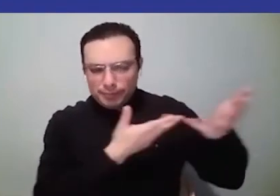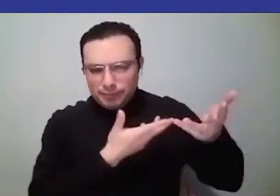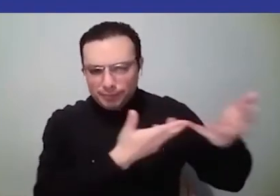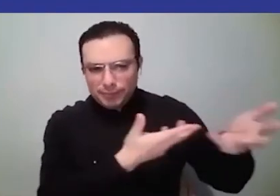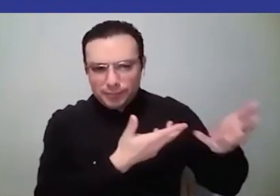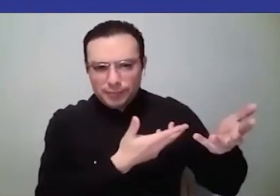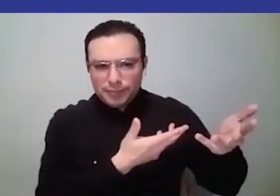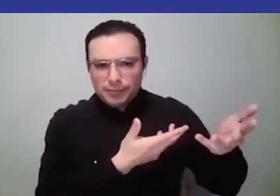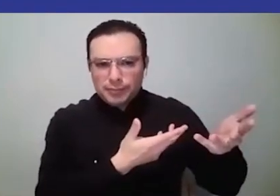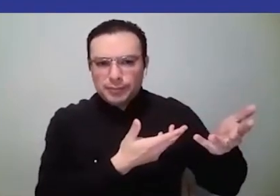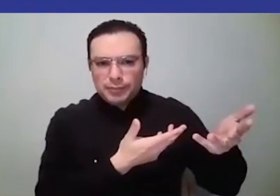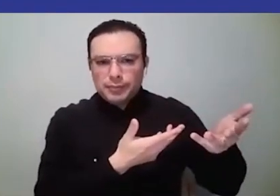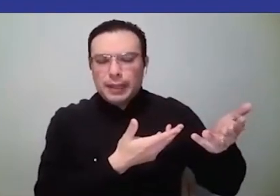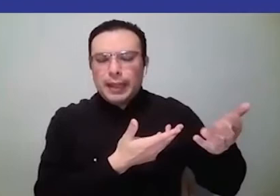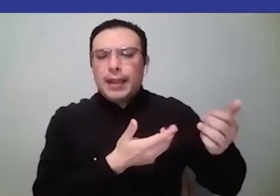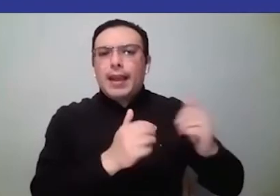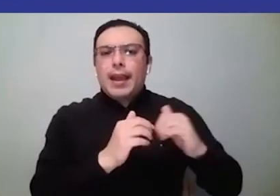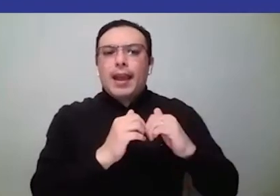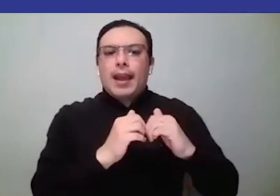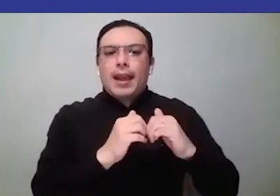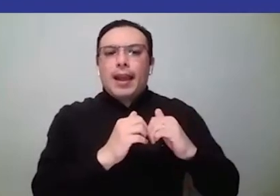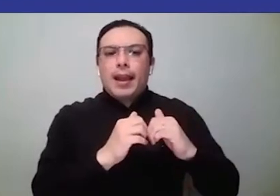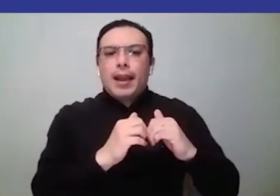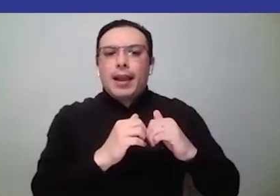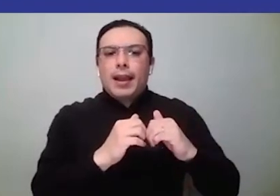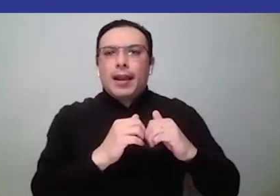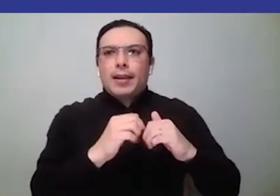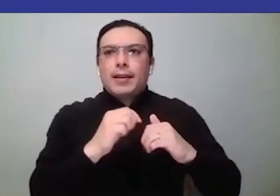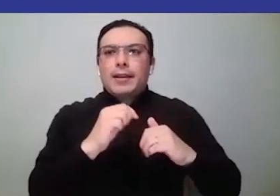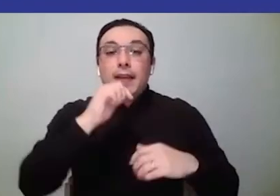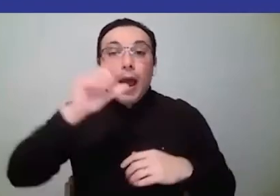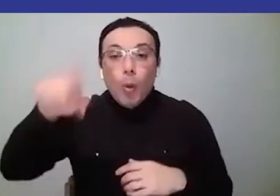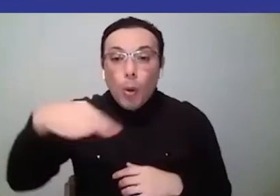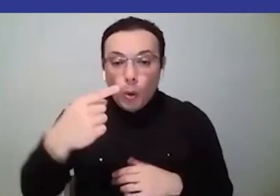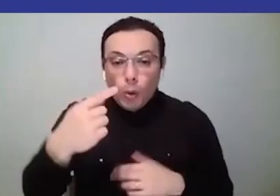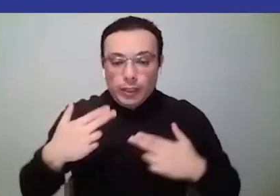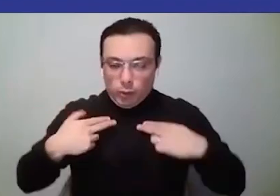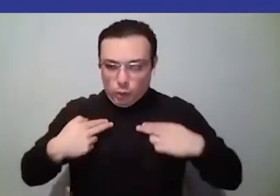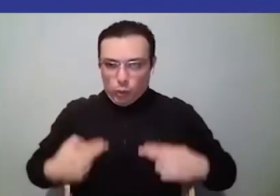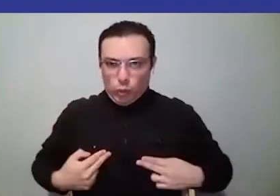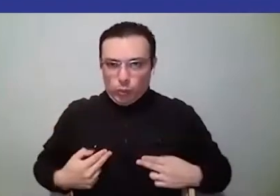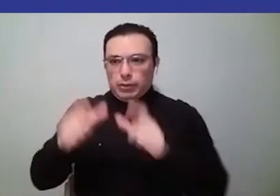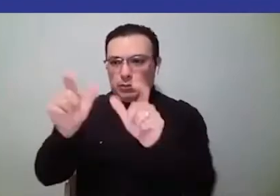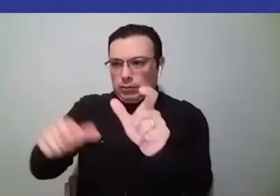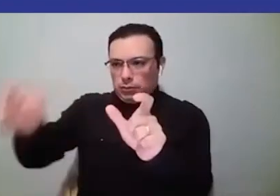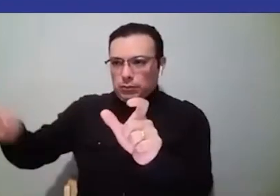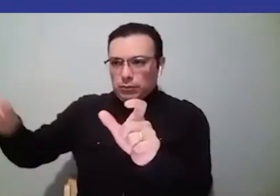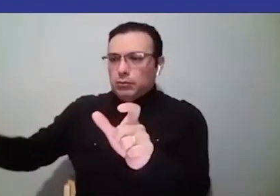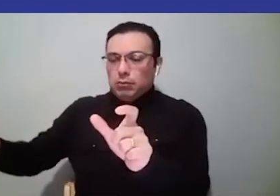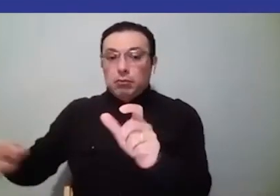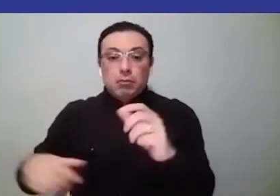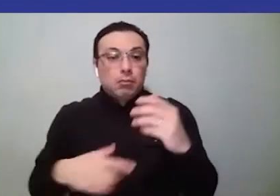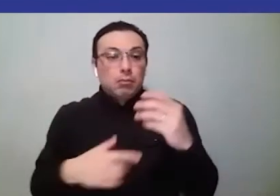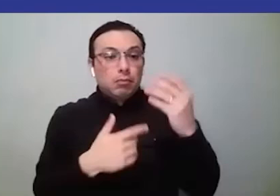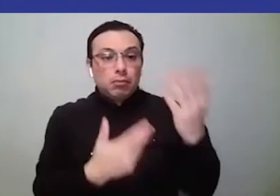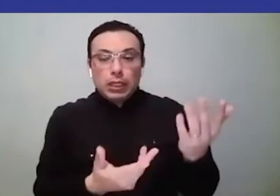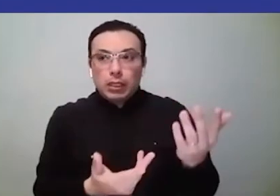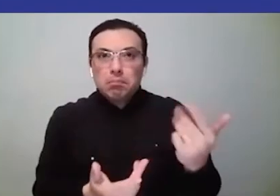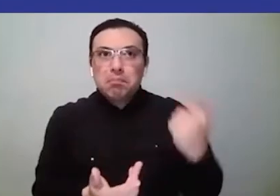about collaboration with more than human kin, specifically with Karen and I, that is in relation to fire and